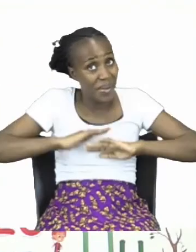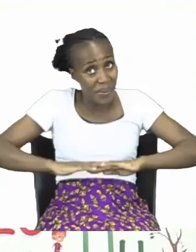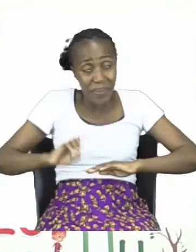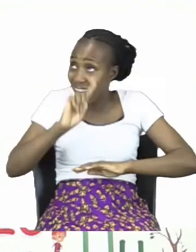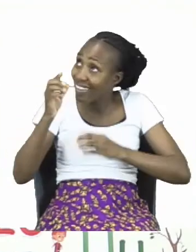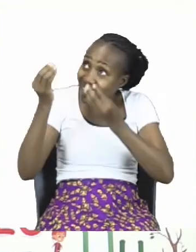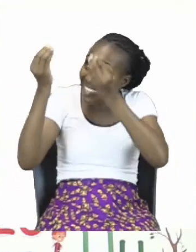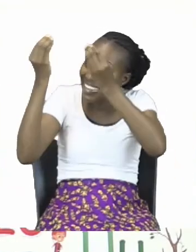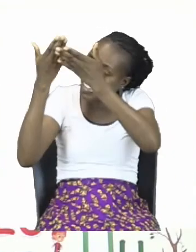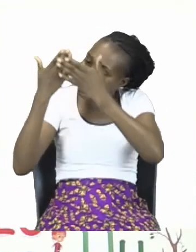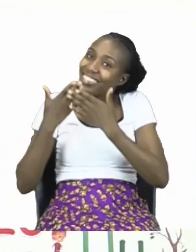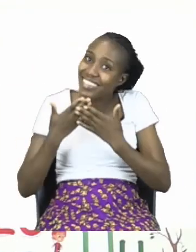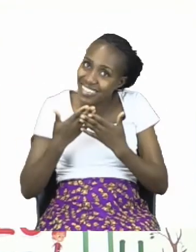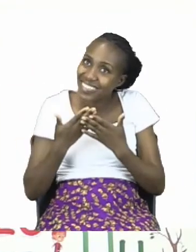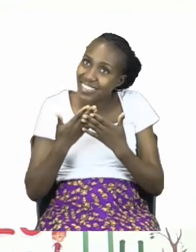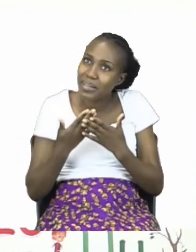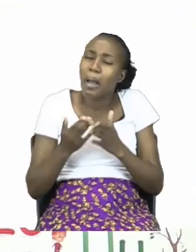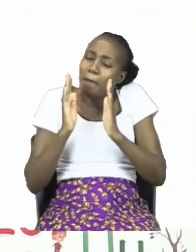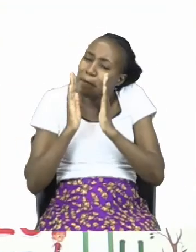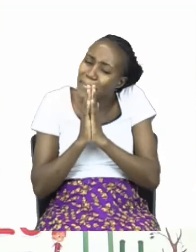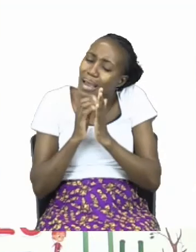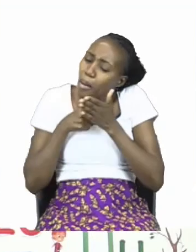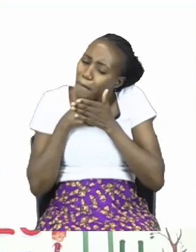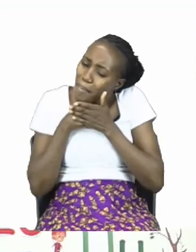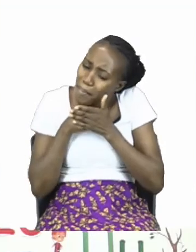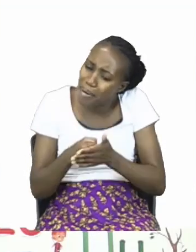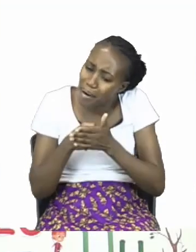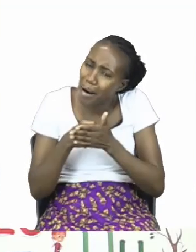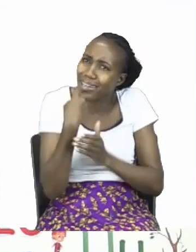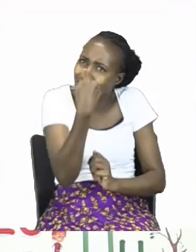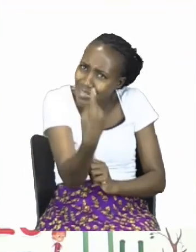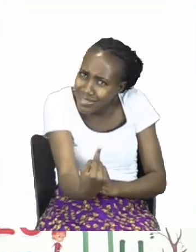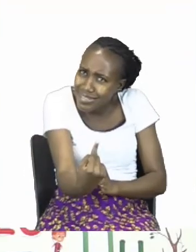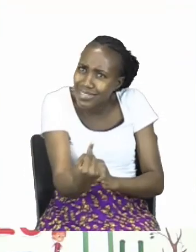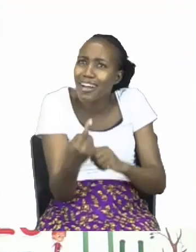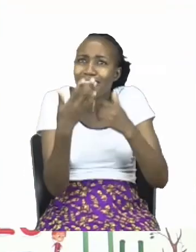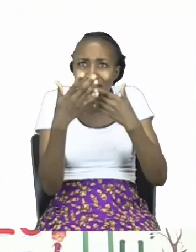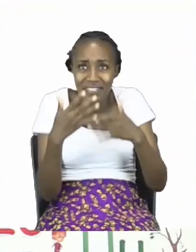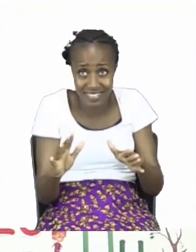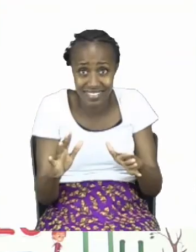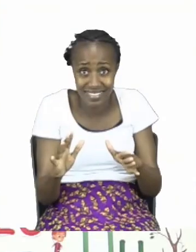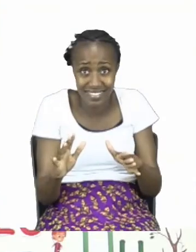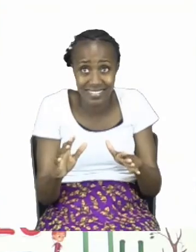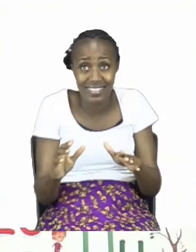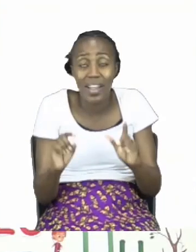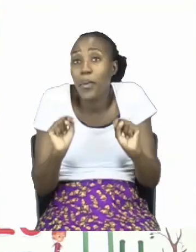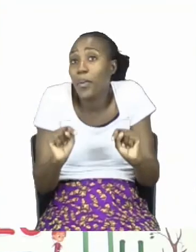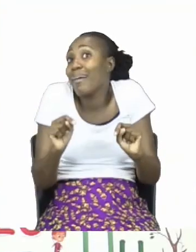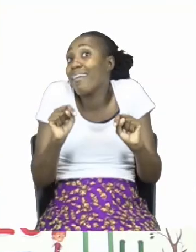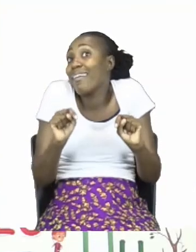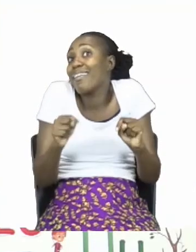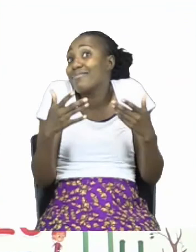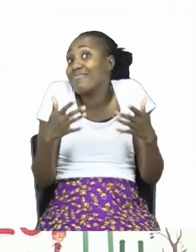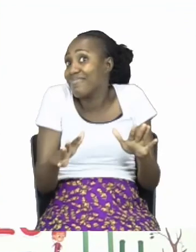help. But make sure you try to finish your work by yourself. So now that we are done with our lesson, it's